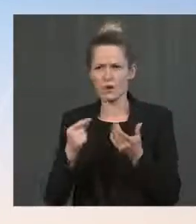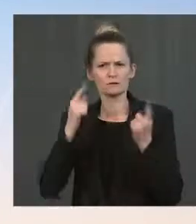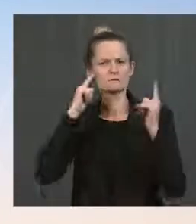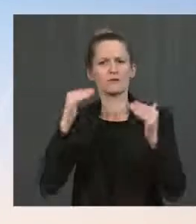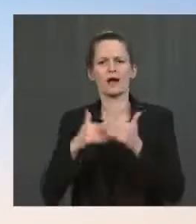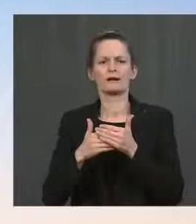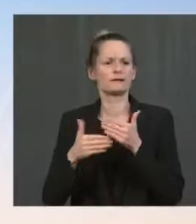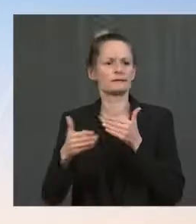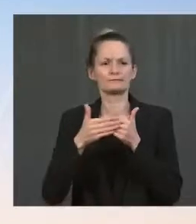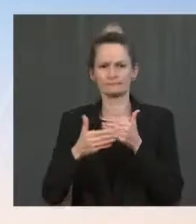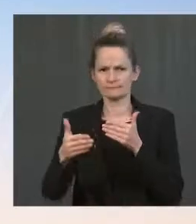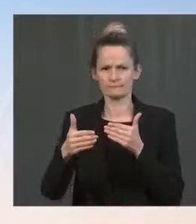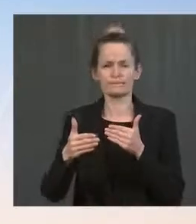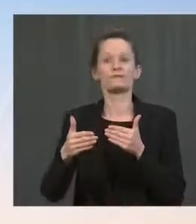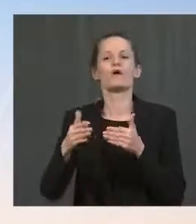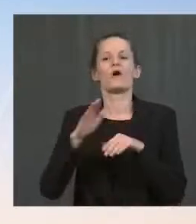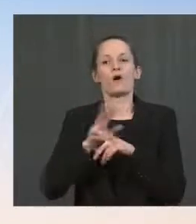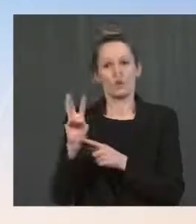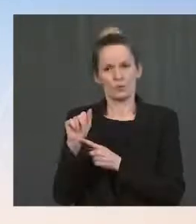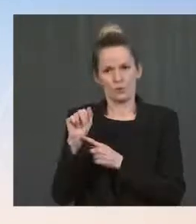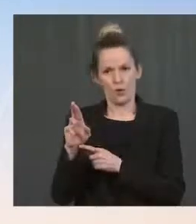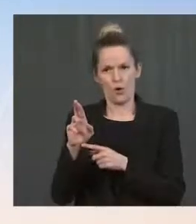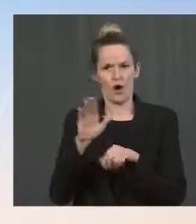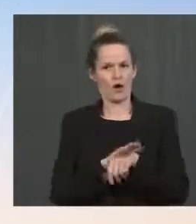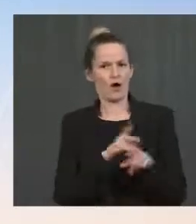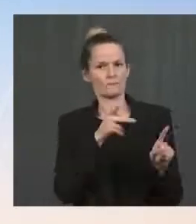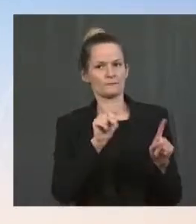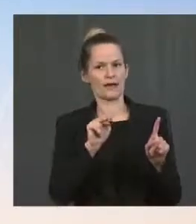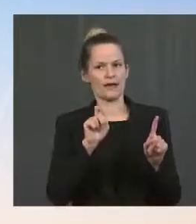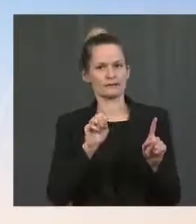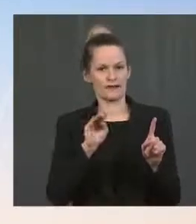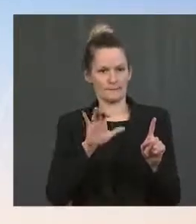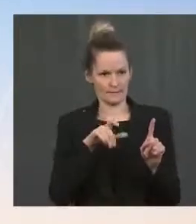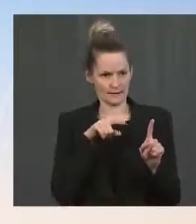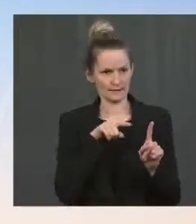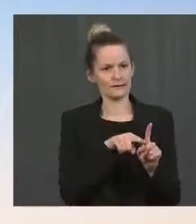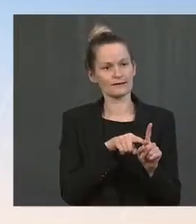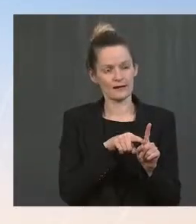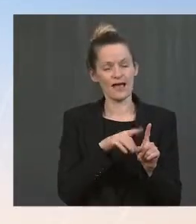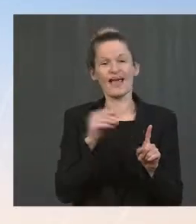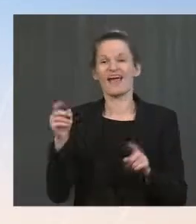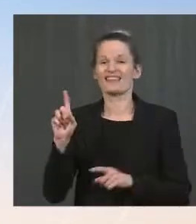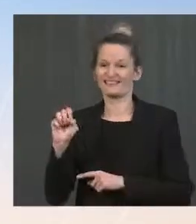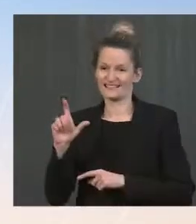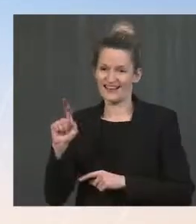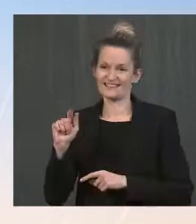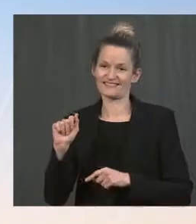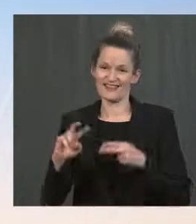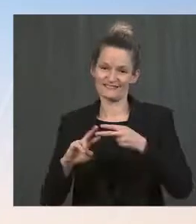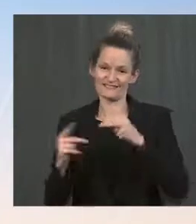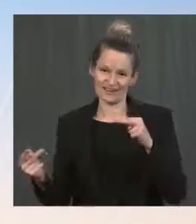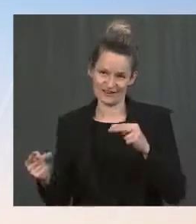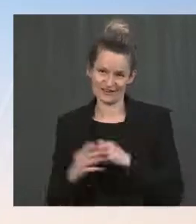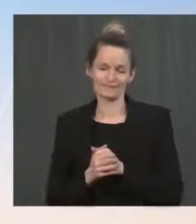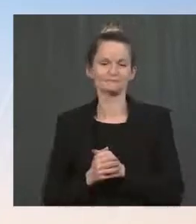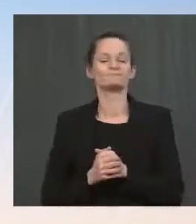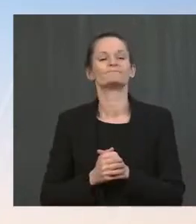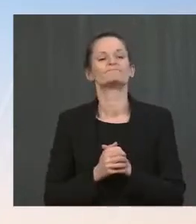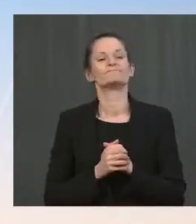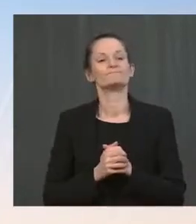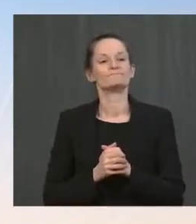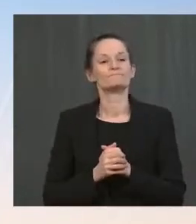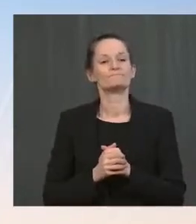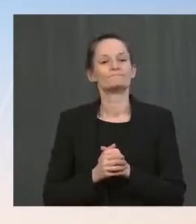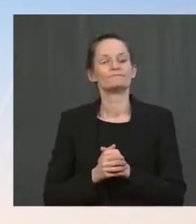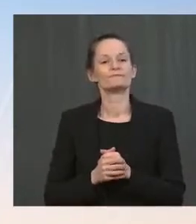going to build on that work. And he's speaking to it now because this issue, of course, is on front of mind, top of mind to Americans across the